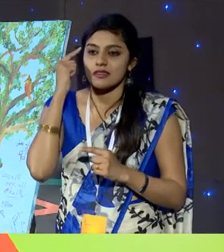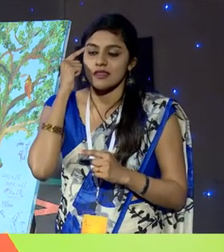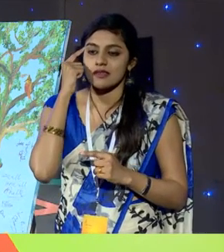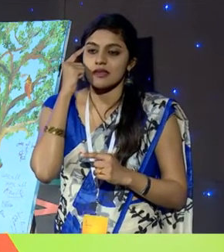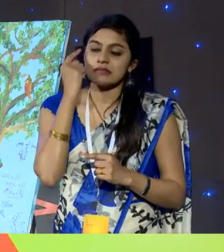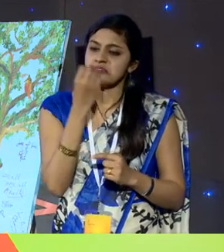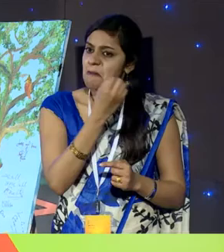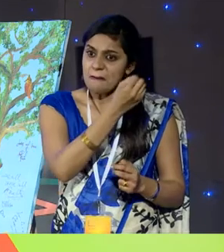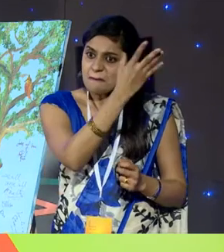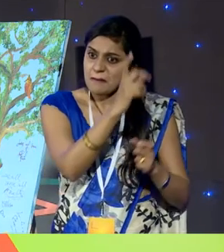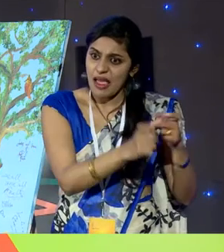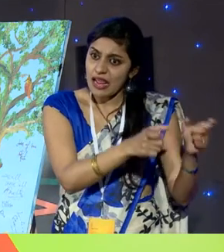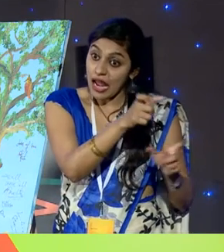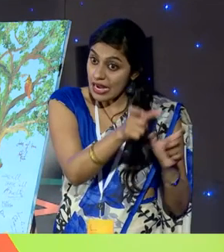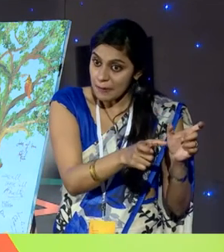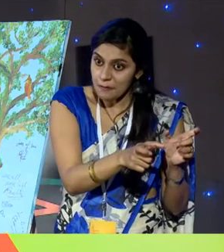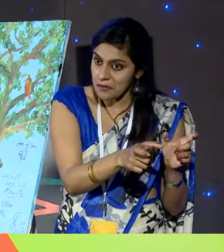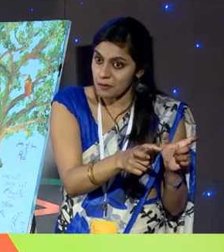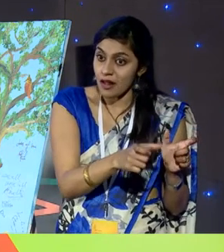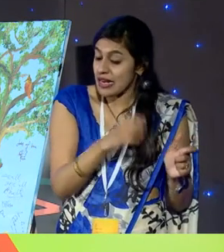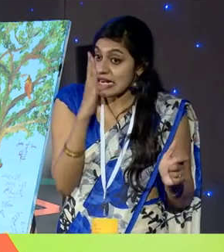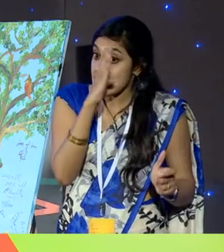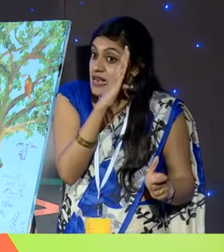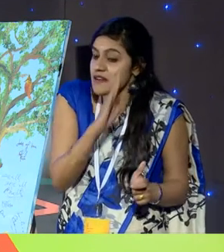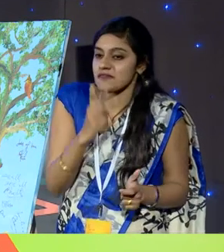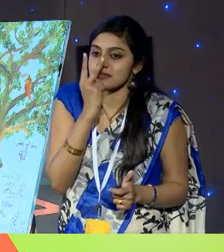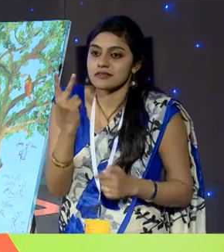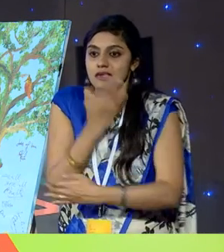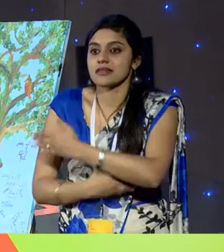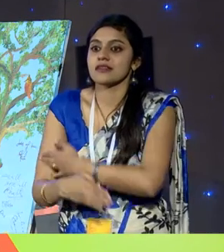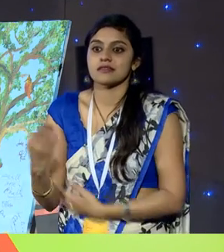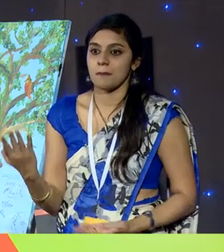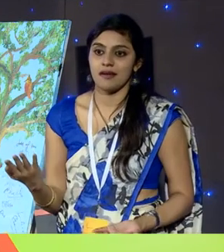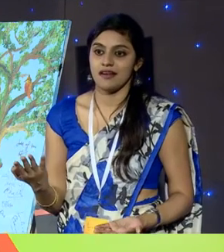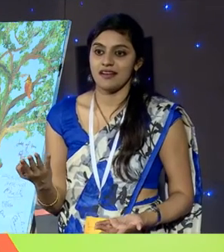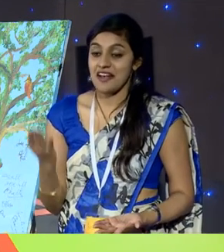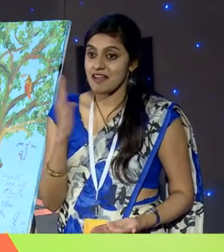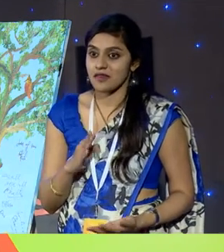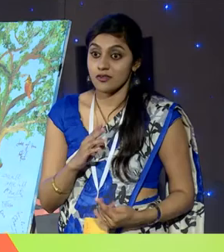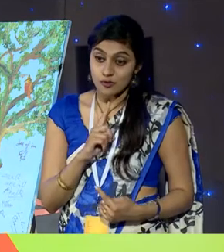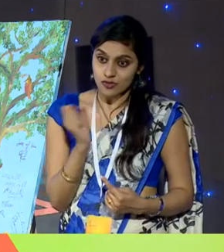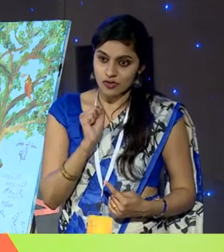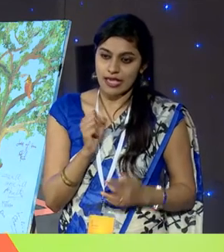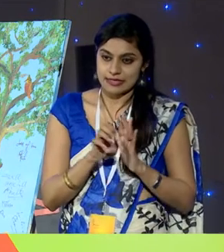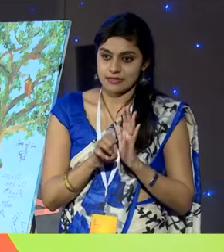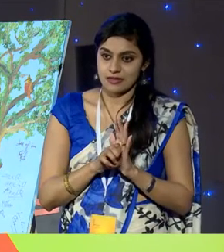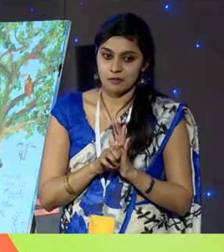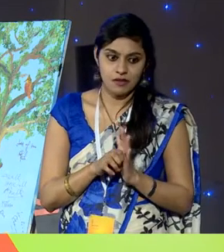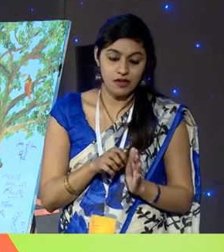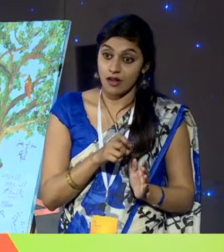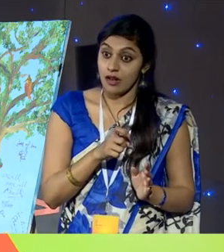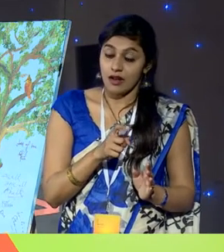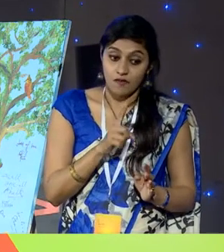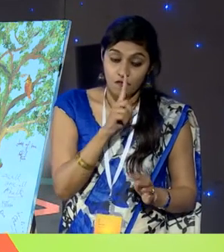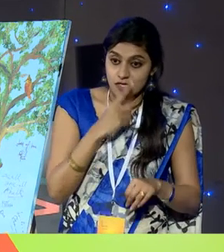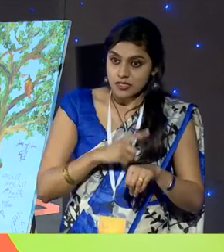with disability, we'll be watching that person from a distance. Like, you know, the wild horses or, you know, wild elephants walking, you know, in